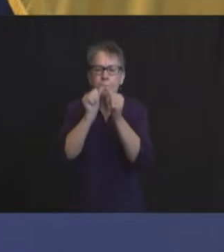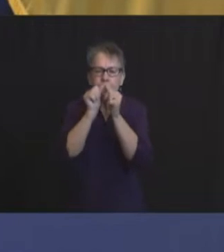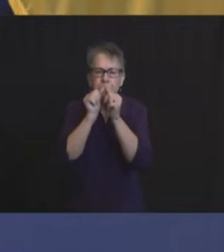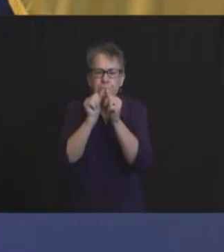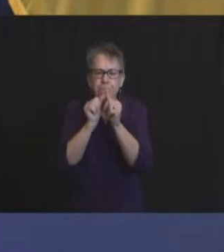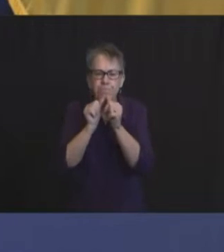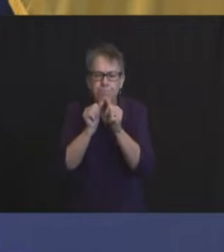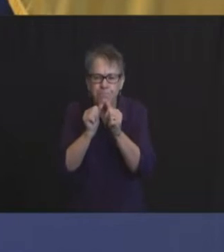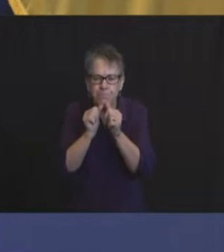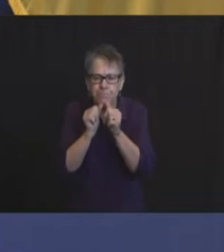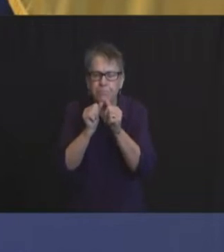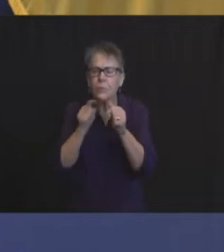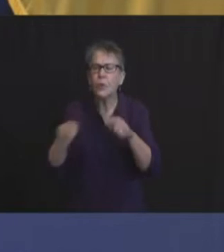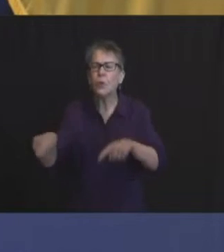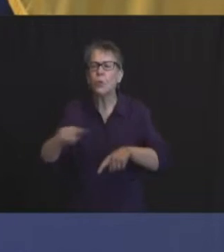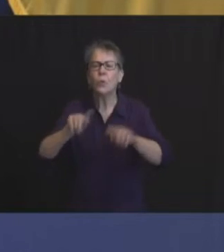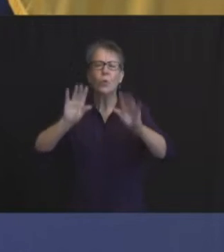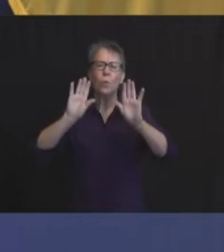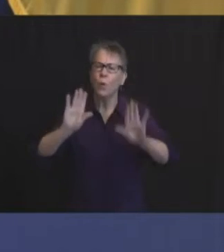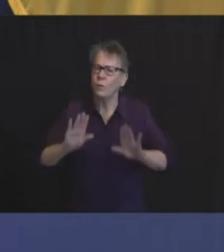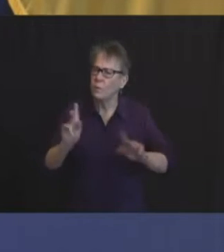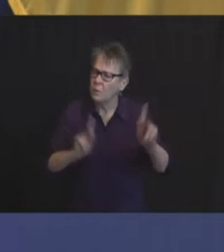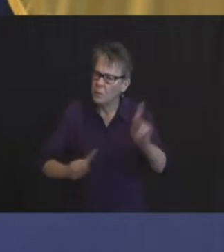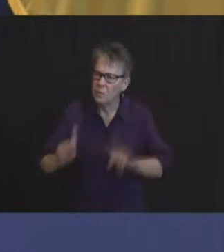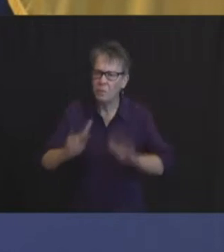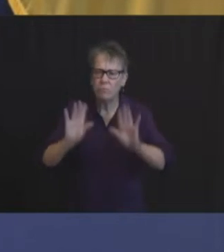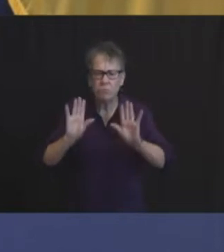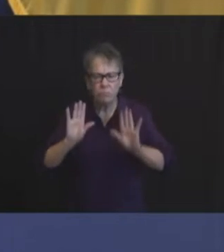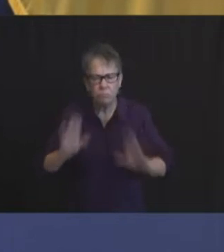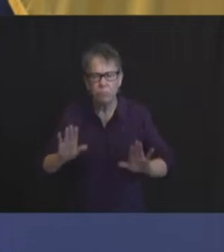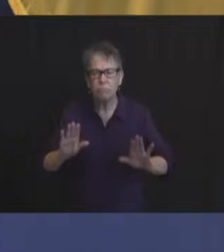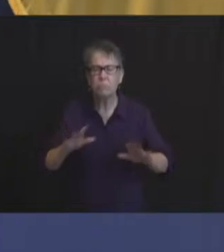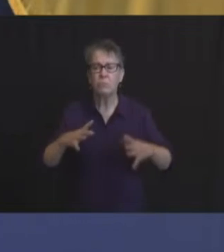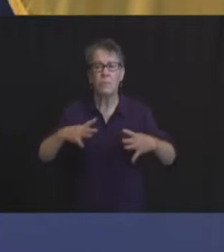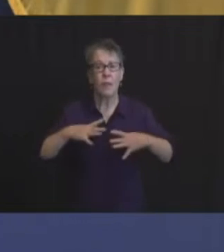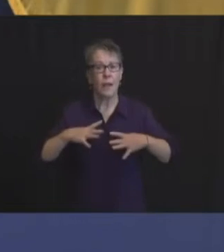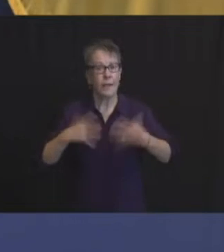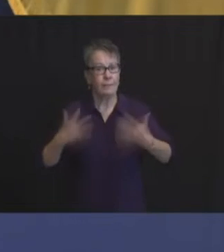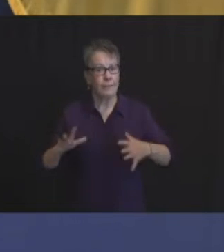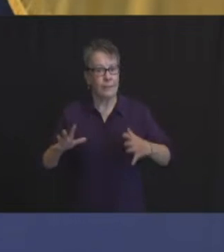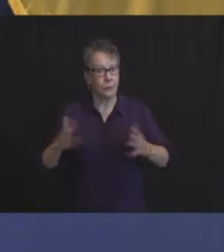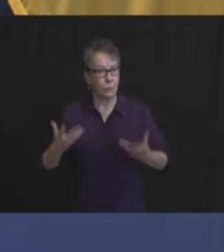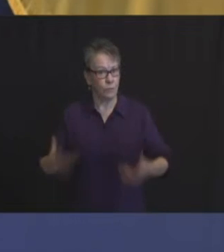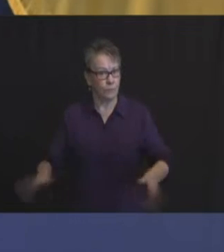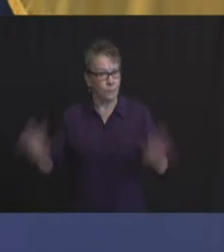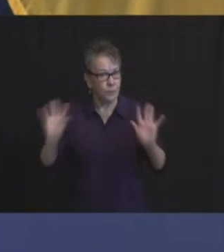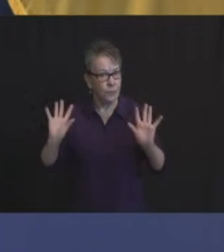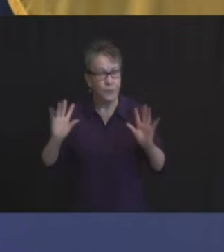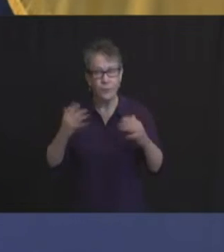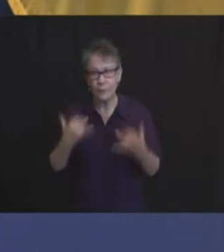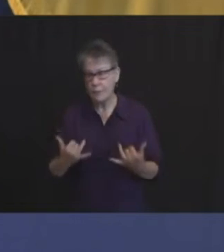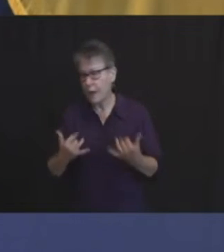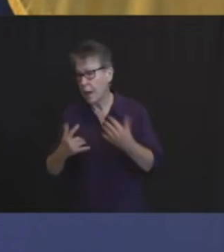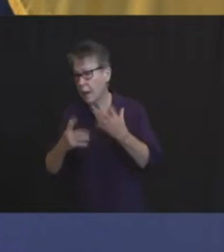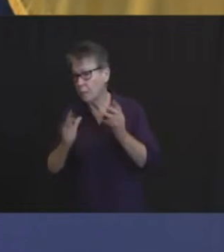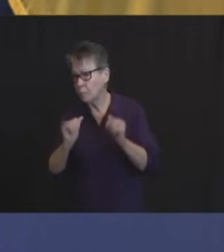the holidays. Keep doing the right things. Don't let your guard down. Better days